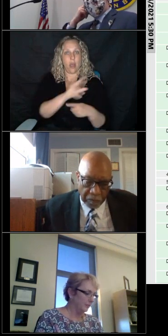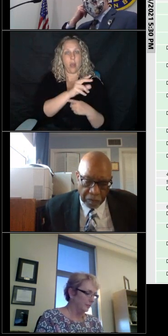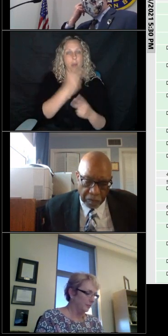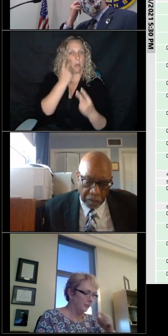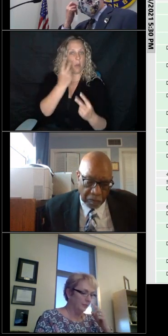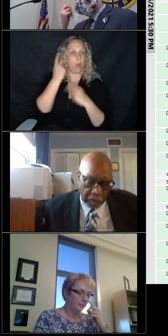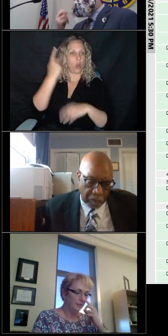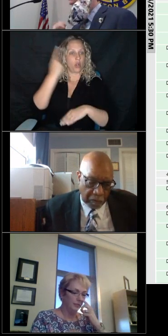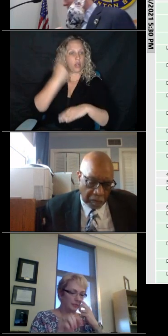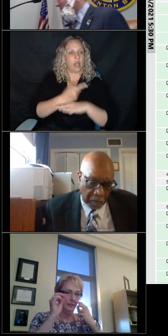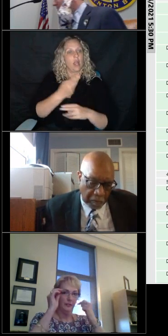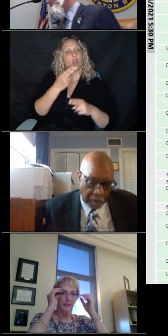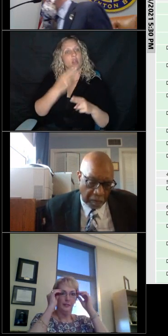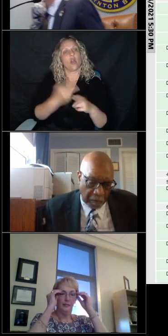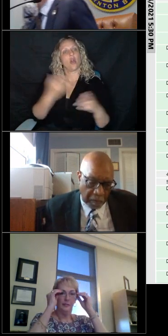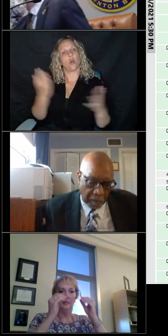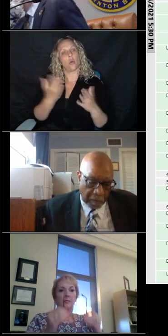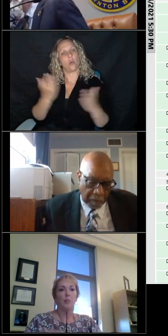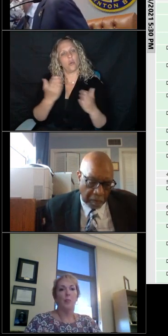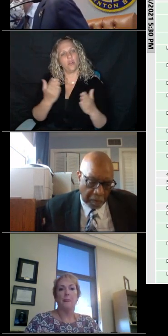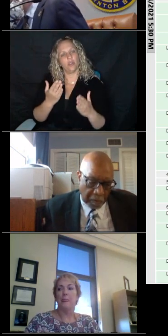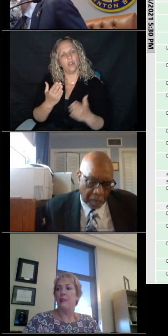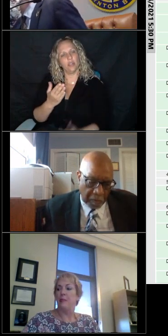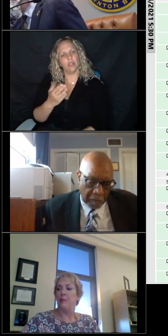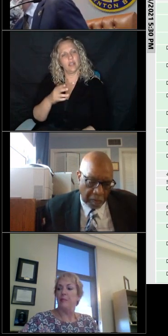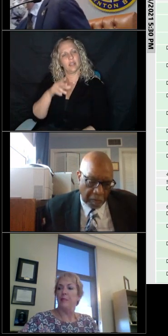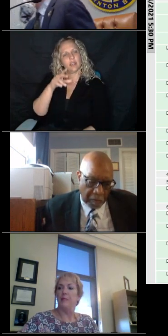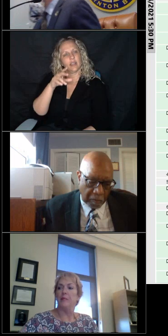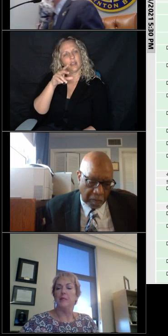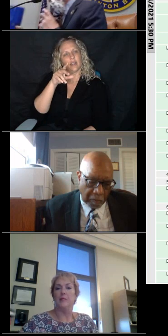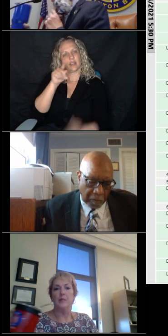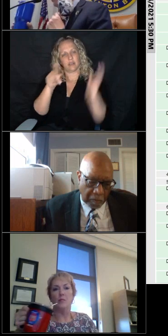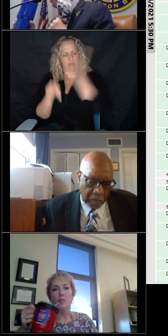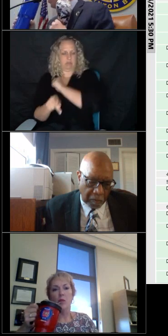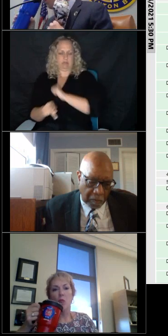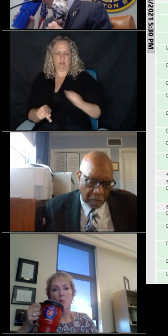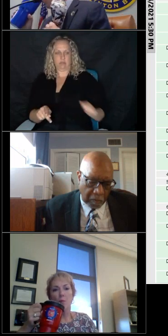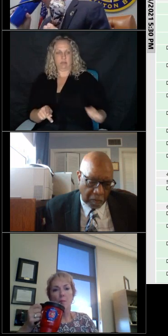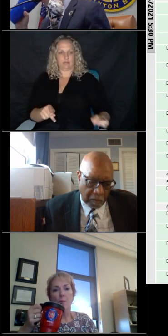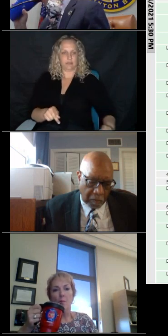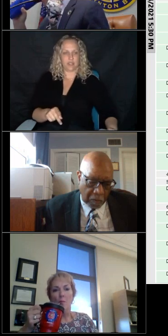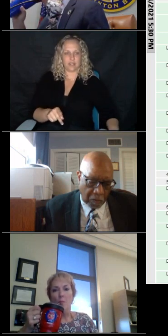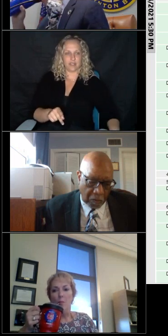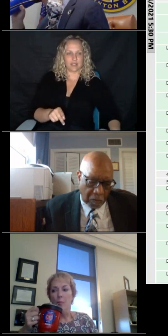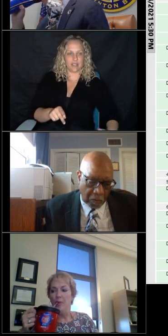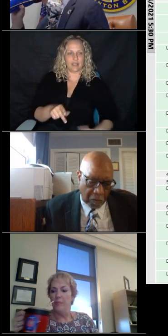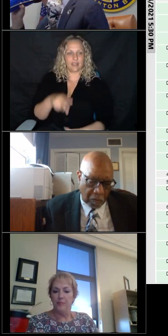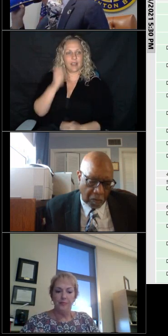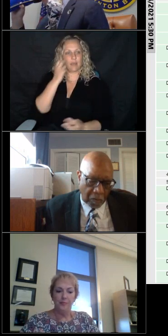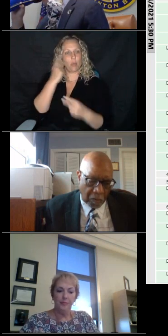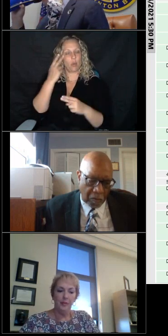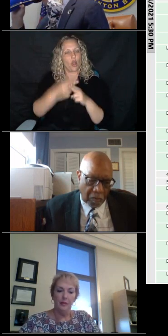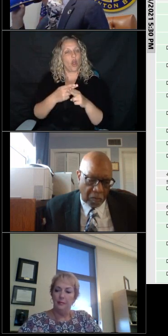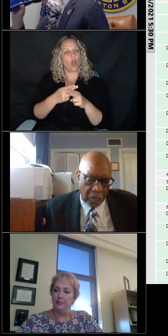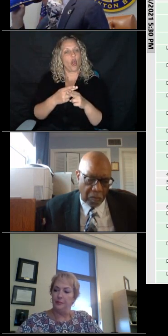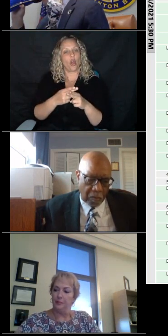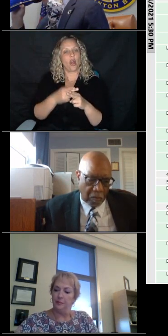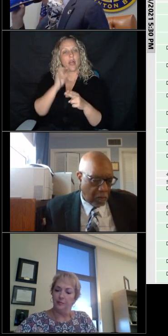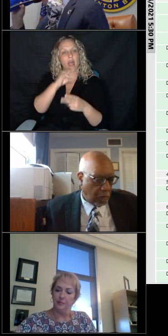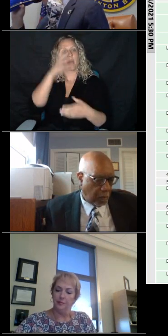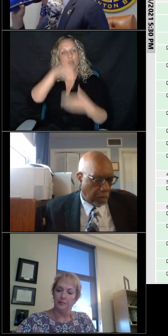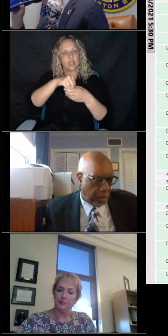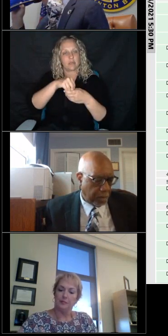Tire Amnesty Week. This event aims to help reduce mosquito-borne illness such as West Nile virus. We can participate